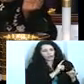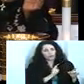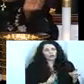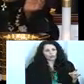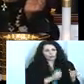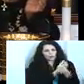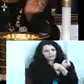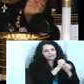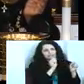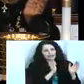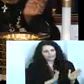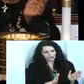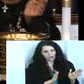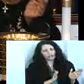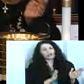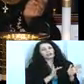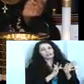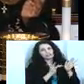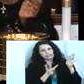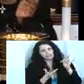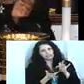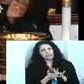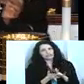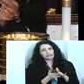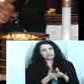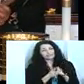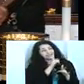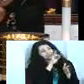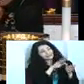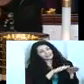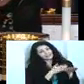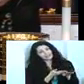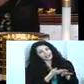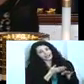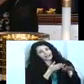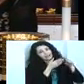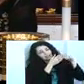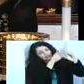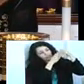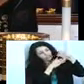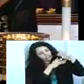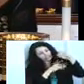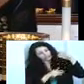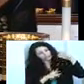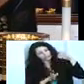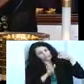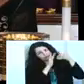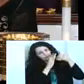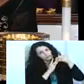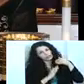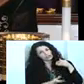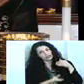He died for you. He shed his blood for you. He loves you.